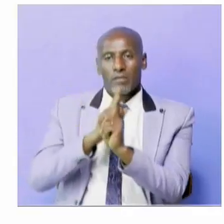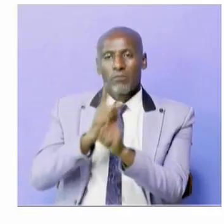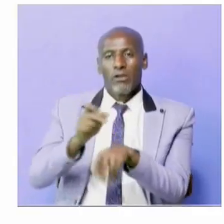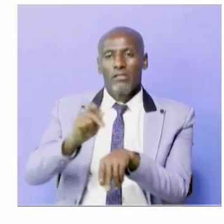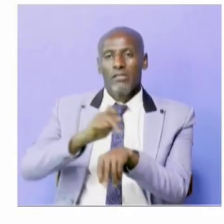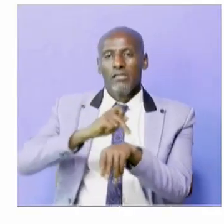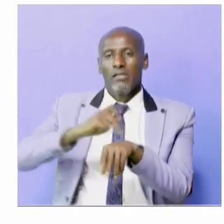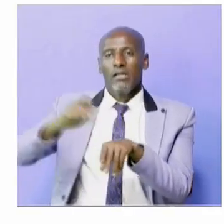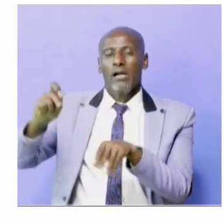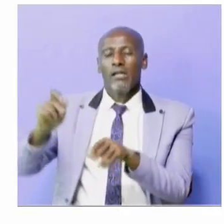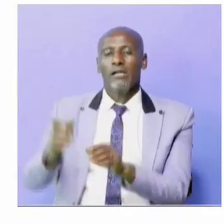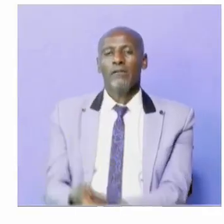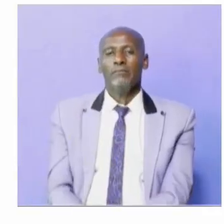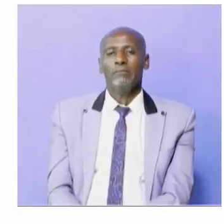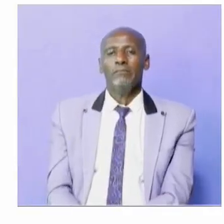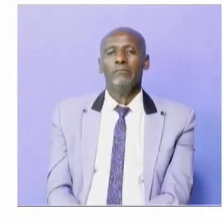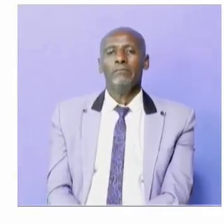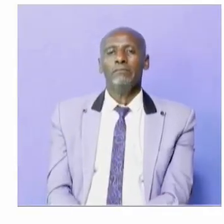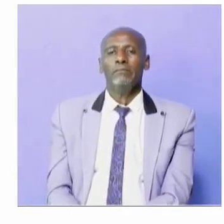Robson